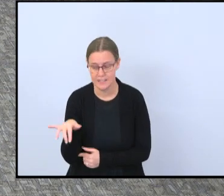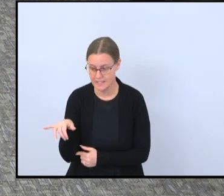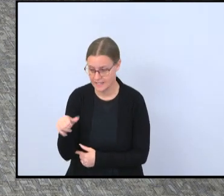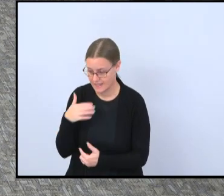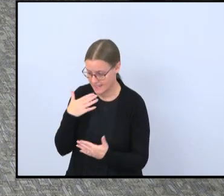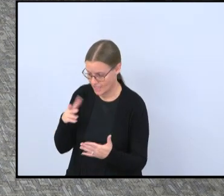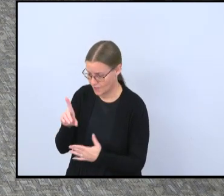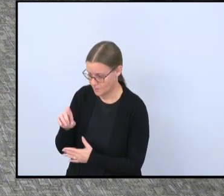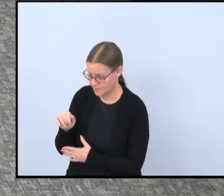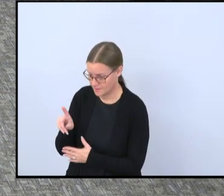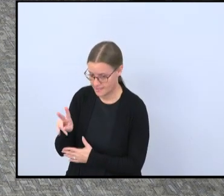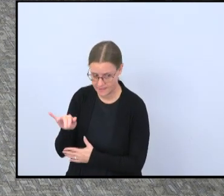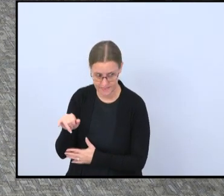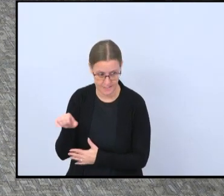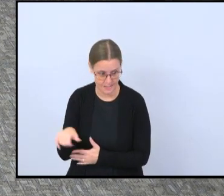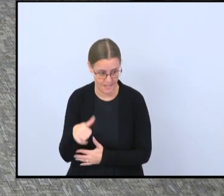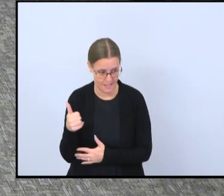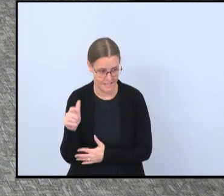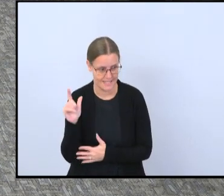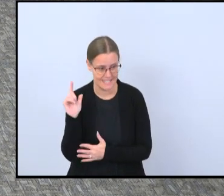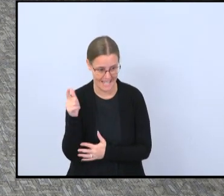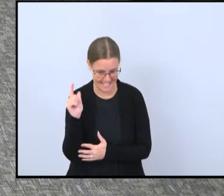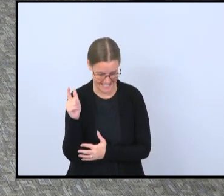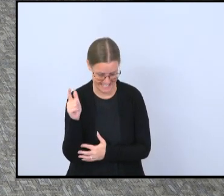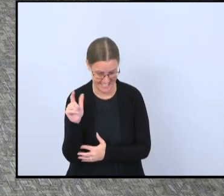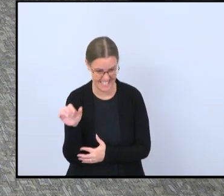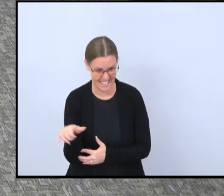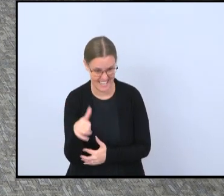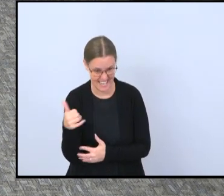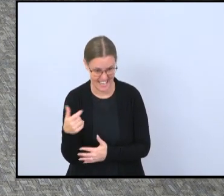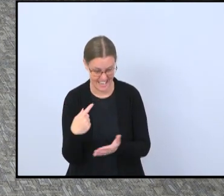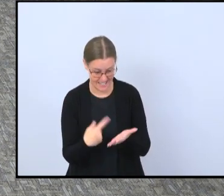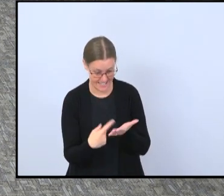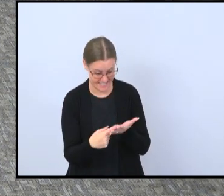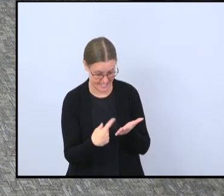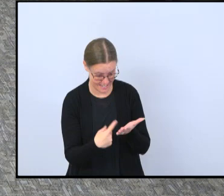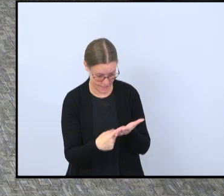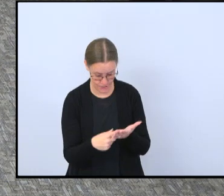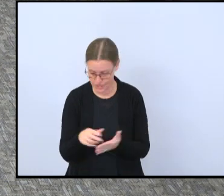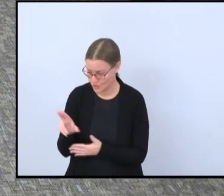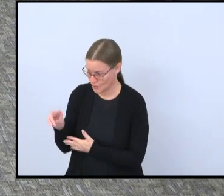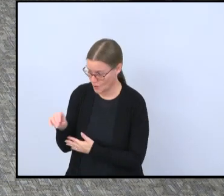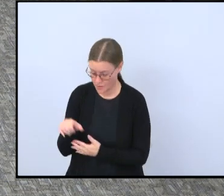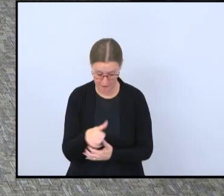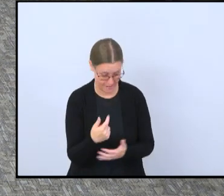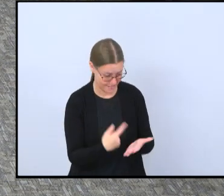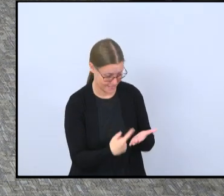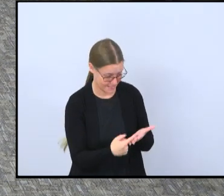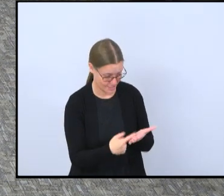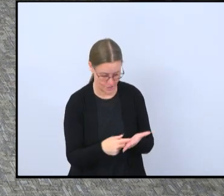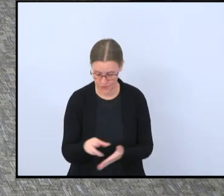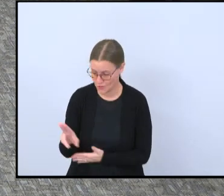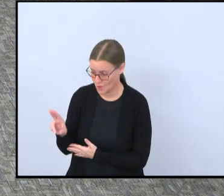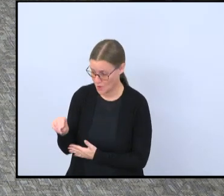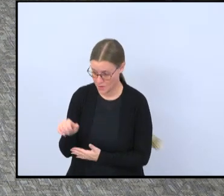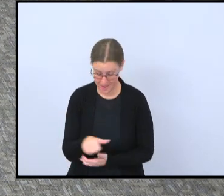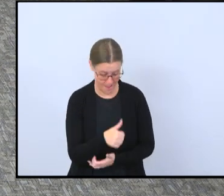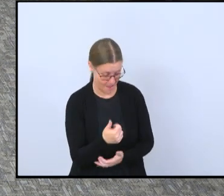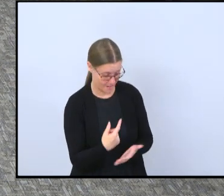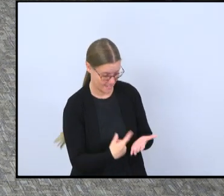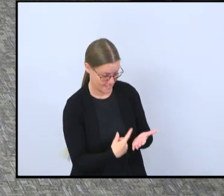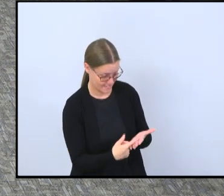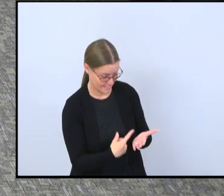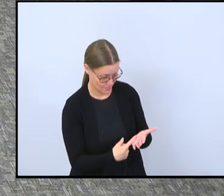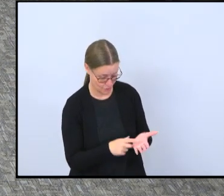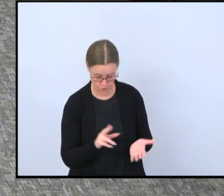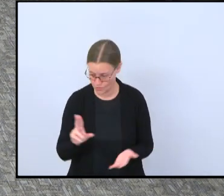Mr. Davis. Any discussion, Mr. Grant? No. Any discussion, Mr. Davis? Any discussion, Mr. Vidania? No. Any